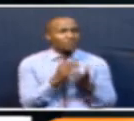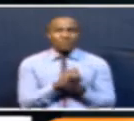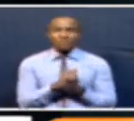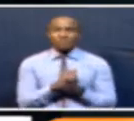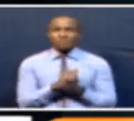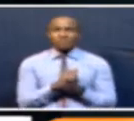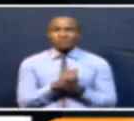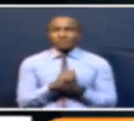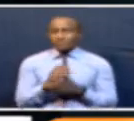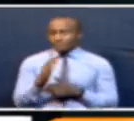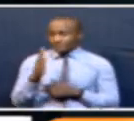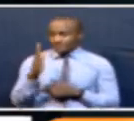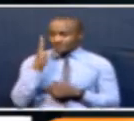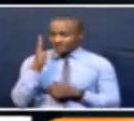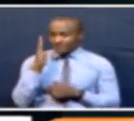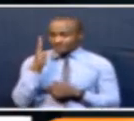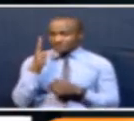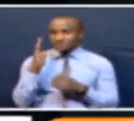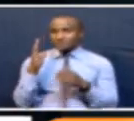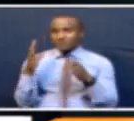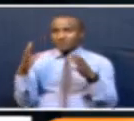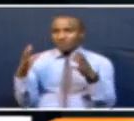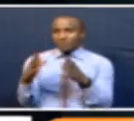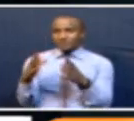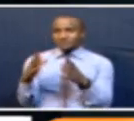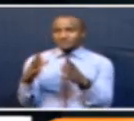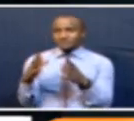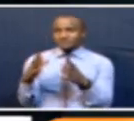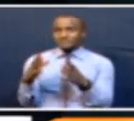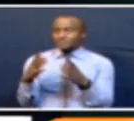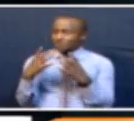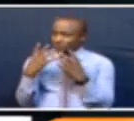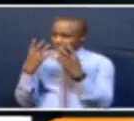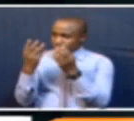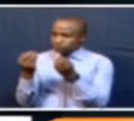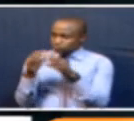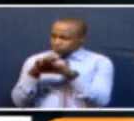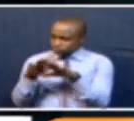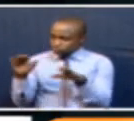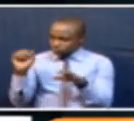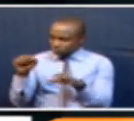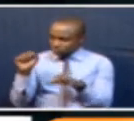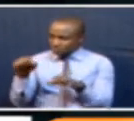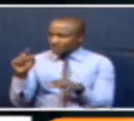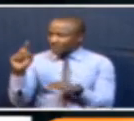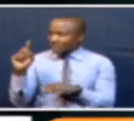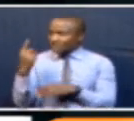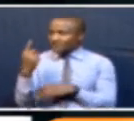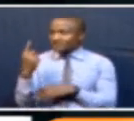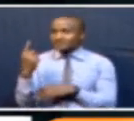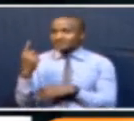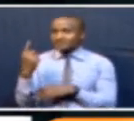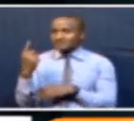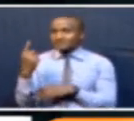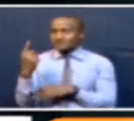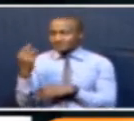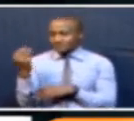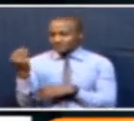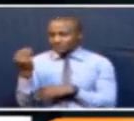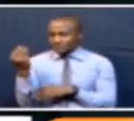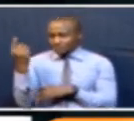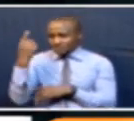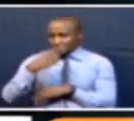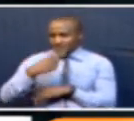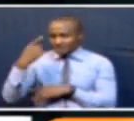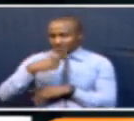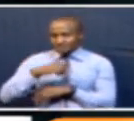What the Defense Committee, which I'm a member of, did is they went out on the ground on that first, the first few days, and